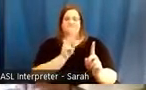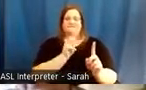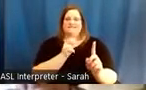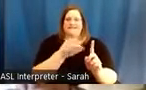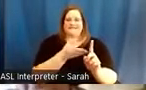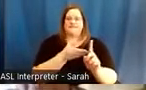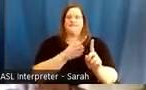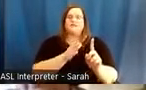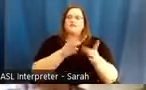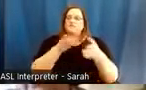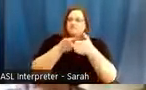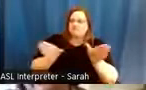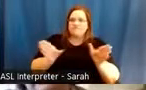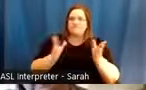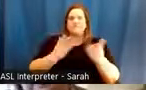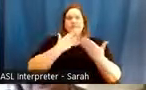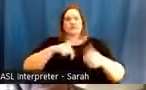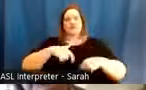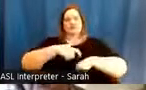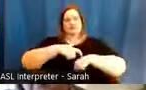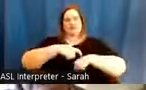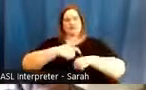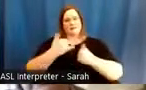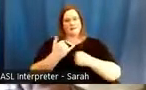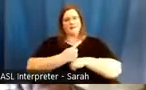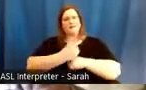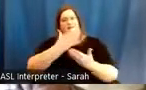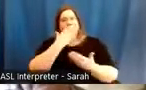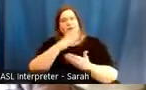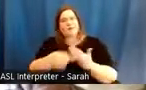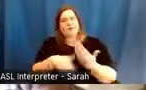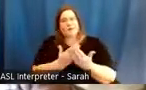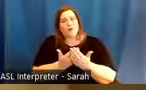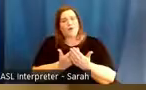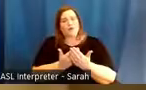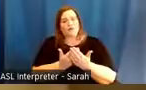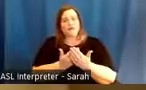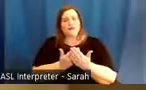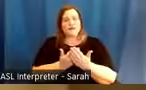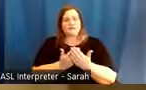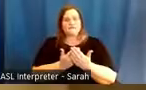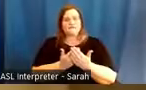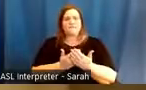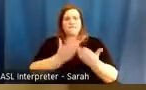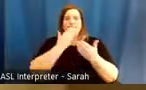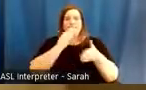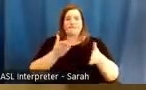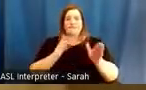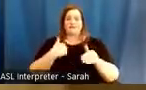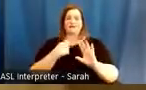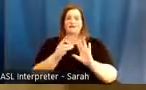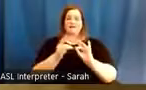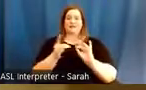appreciate the time you've given me, and I really thank you all, and thank you for letting me talk.